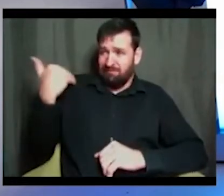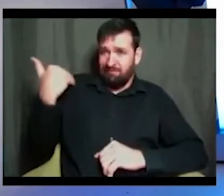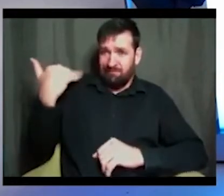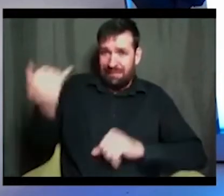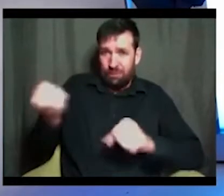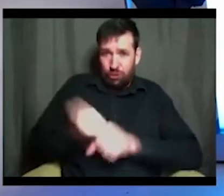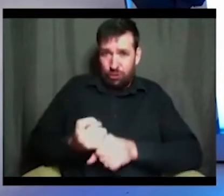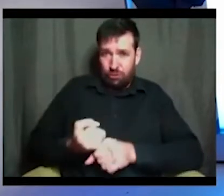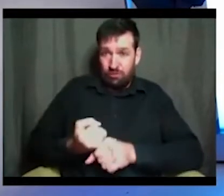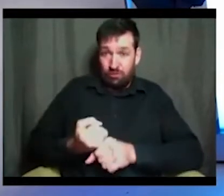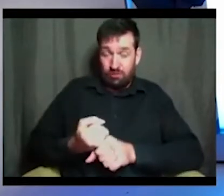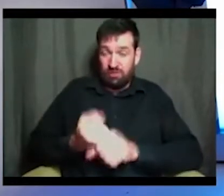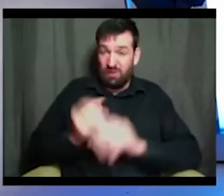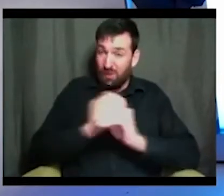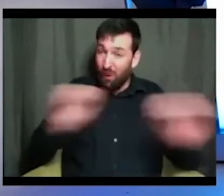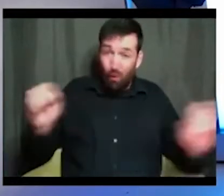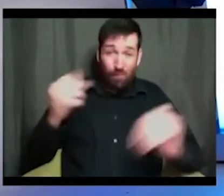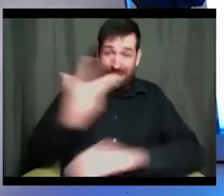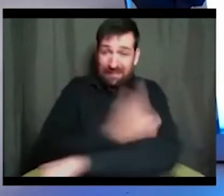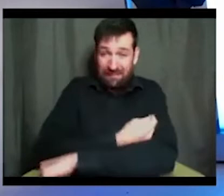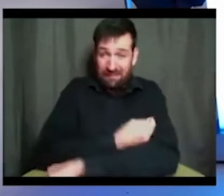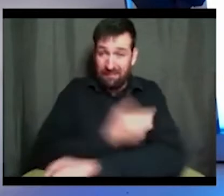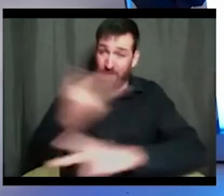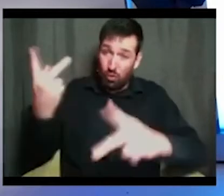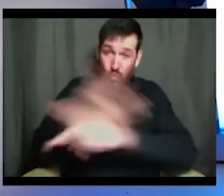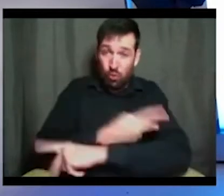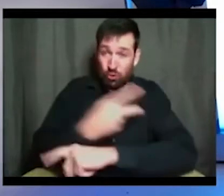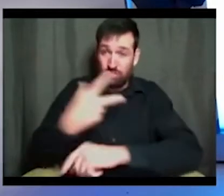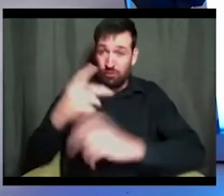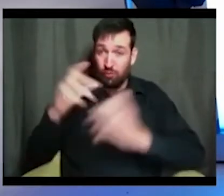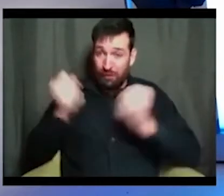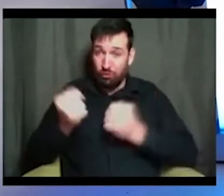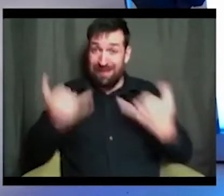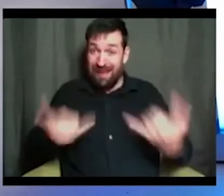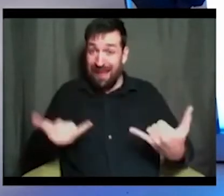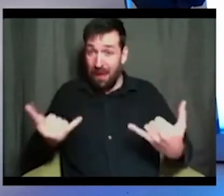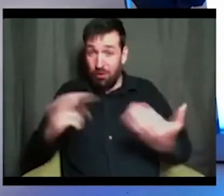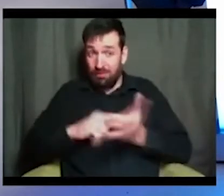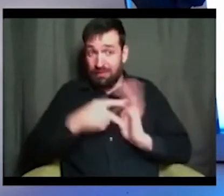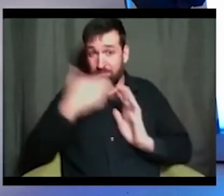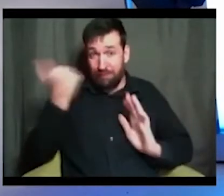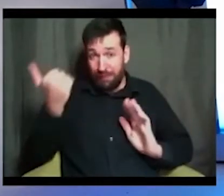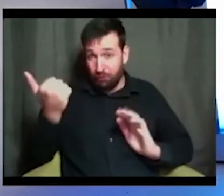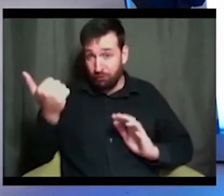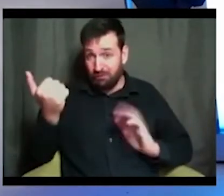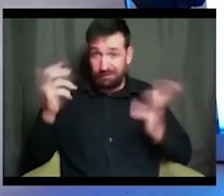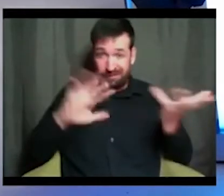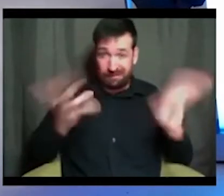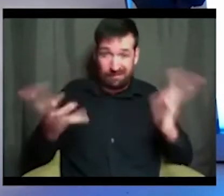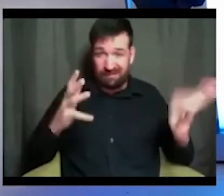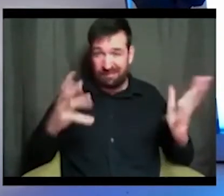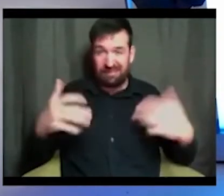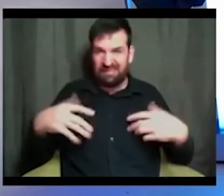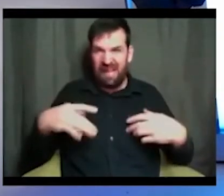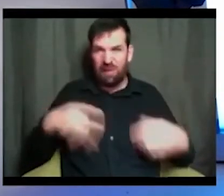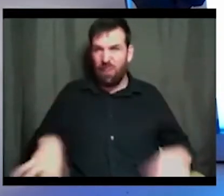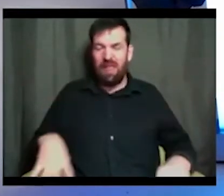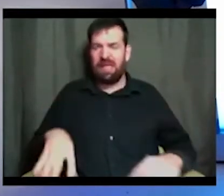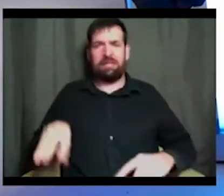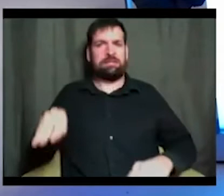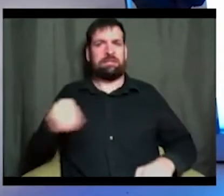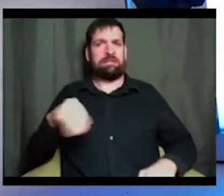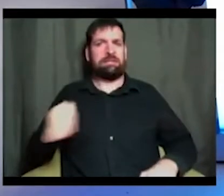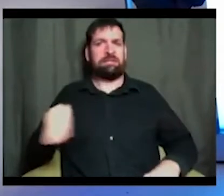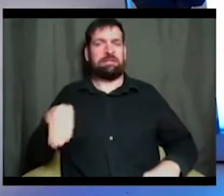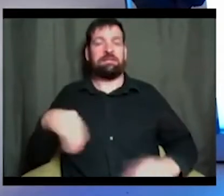no vaccinations, worse winter? Now we have vaccination, a better winter? Not necessarily. I don't Yeah, like that shaking of your head. Well, I think we just don't know.